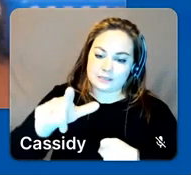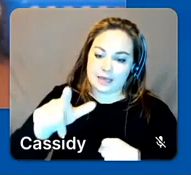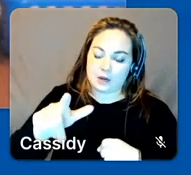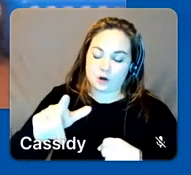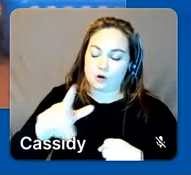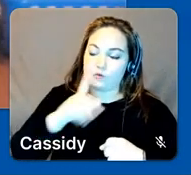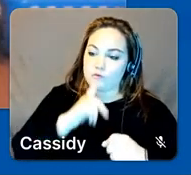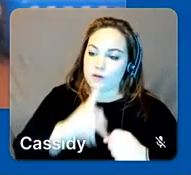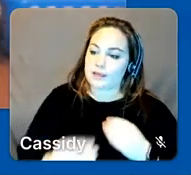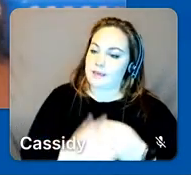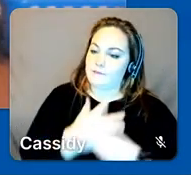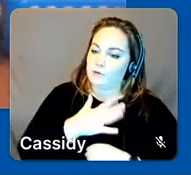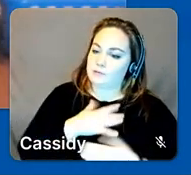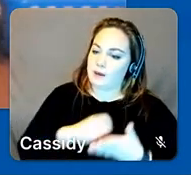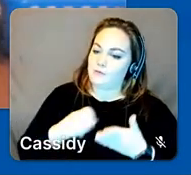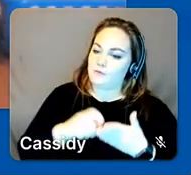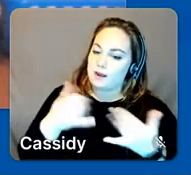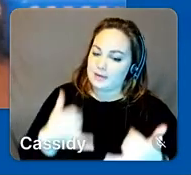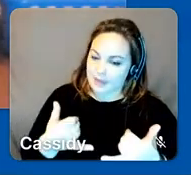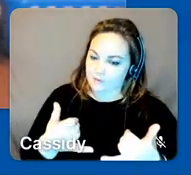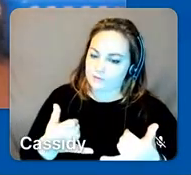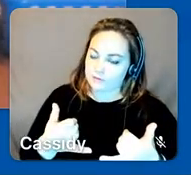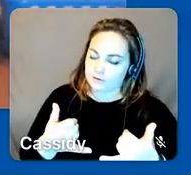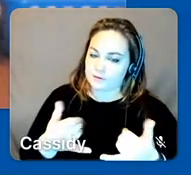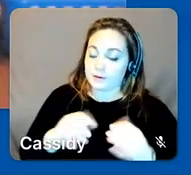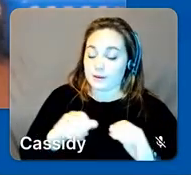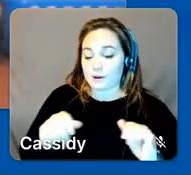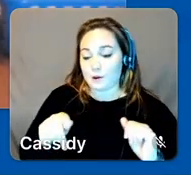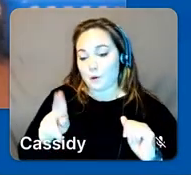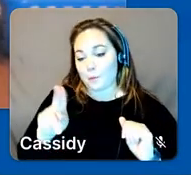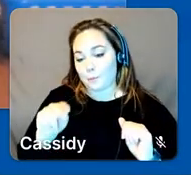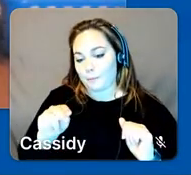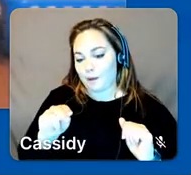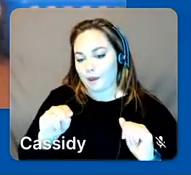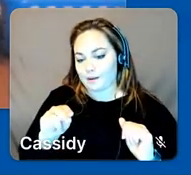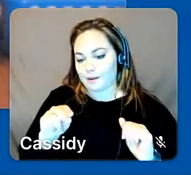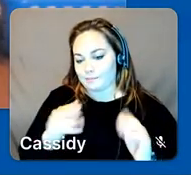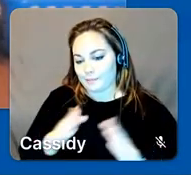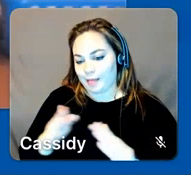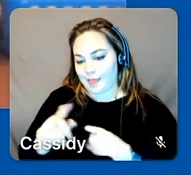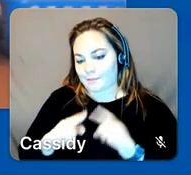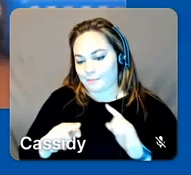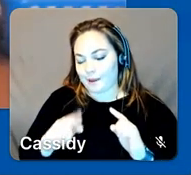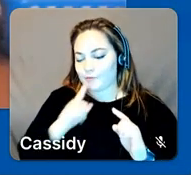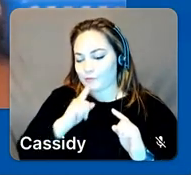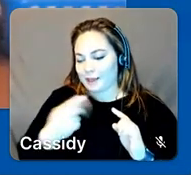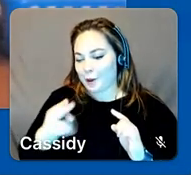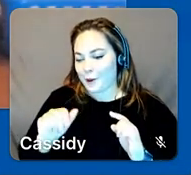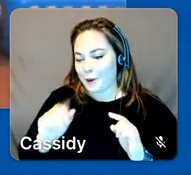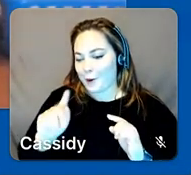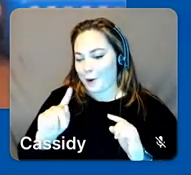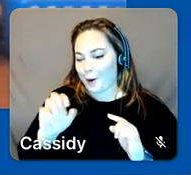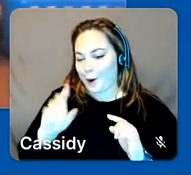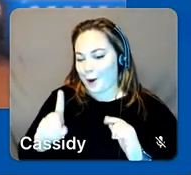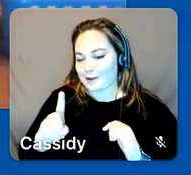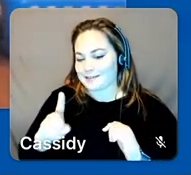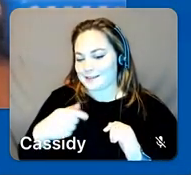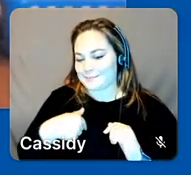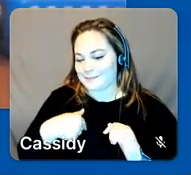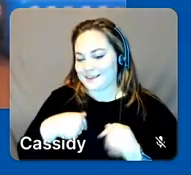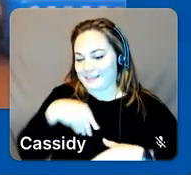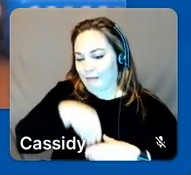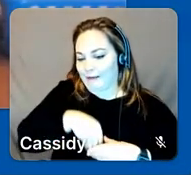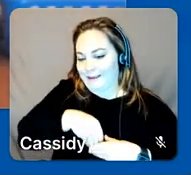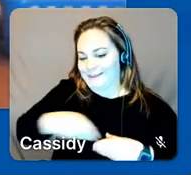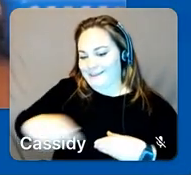influential on me and had, you know, no pun intended, haunted me and never really left my consciousness. Yeah. And I'm kind